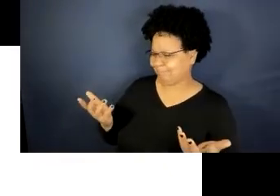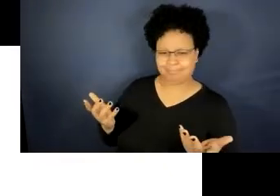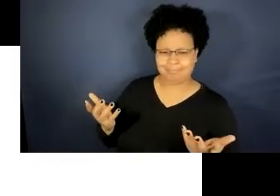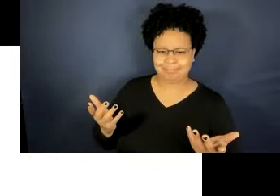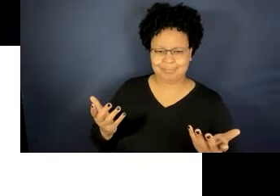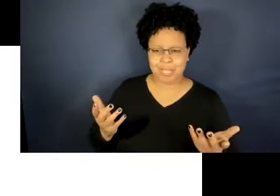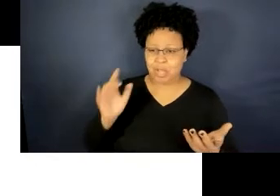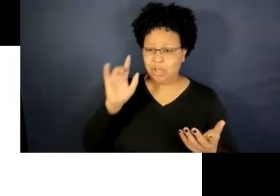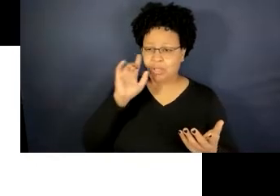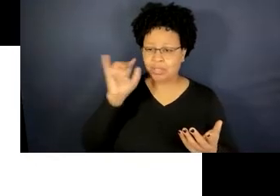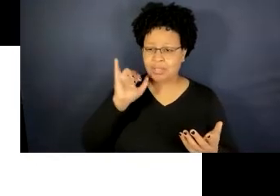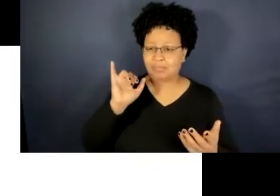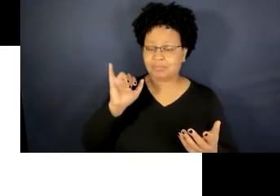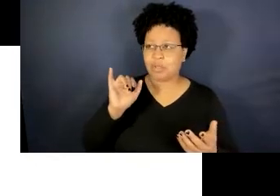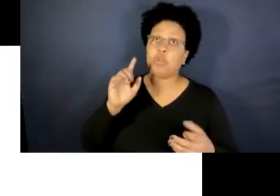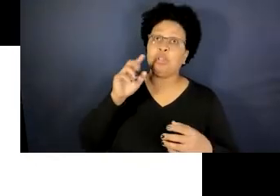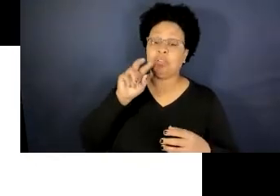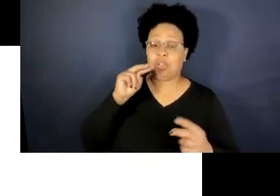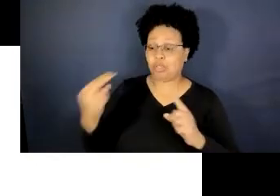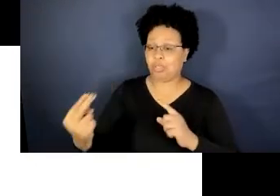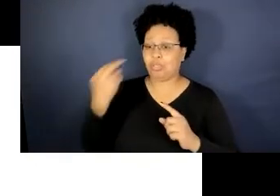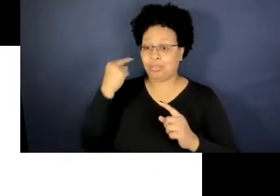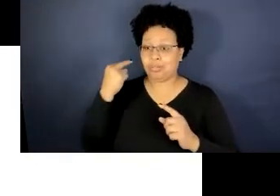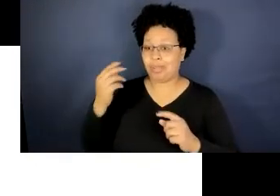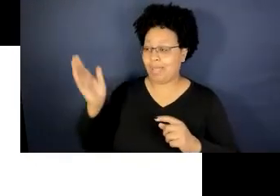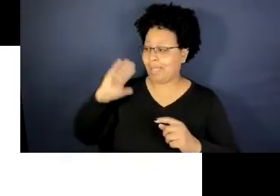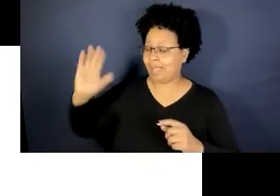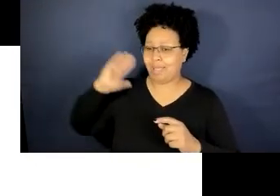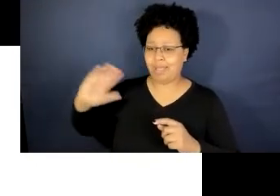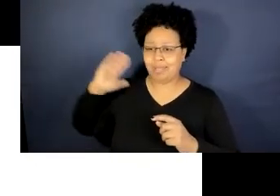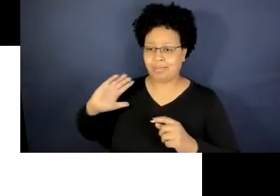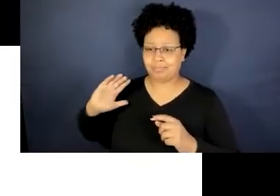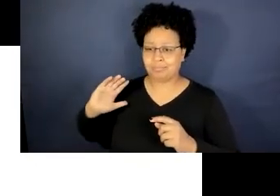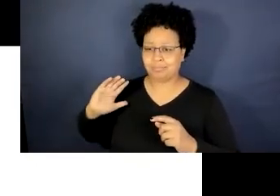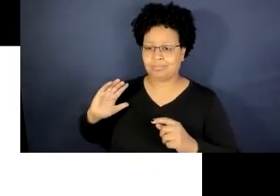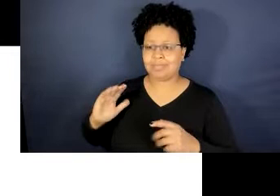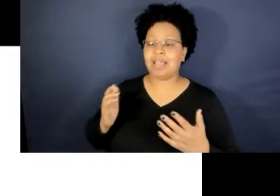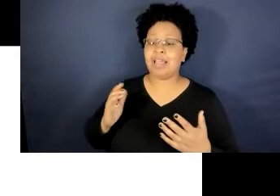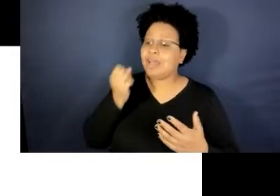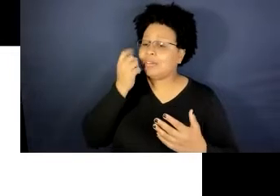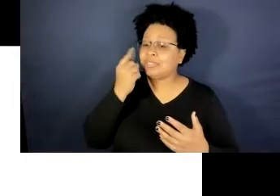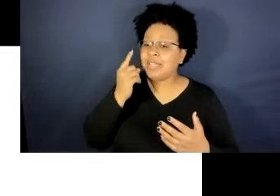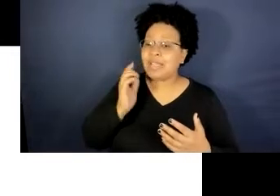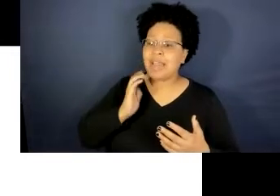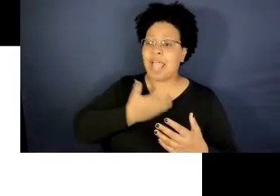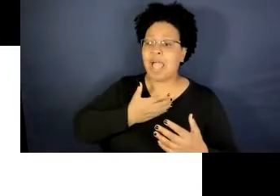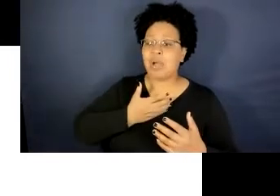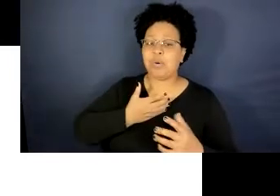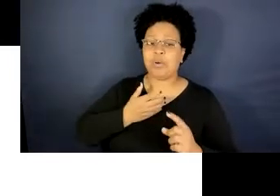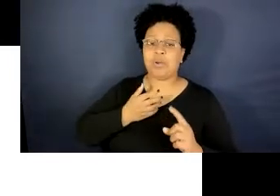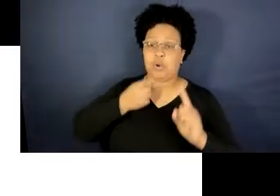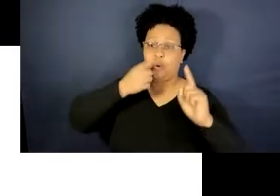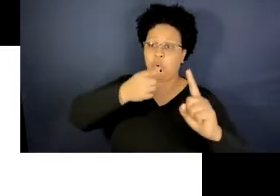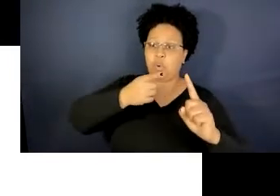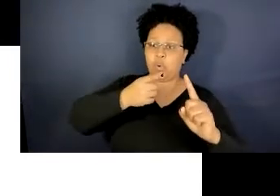at where we come from. Dr. Holt just talked about that. We don't bounce back. Our goal is to walk through.